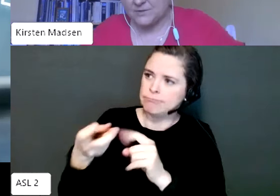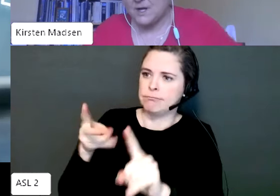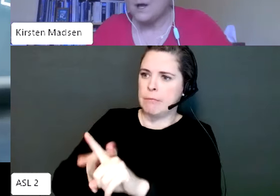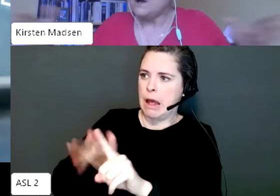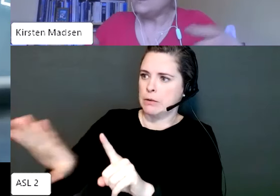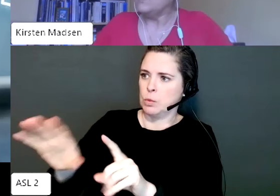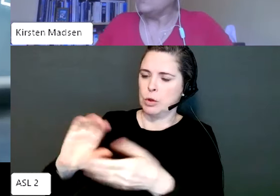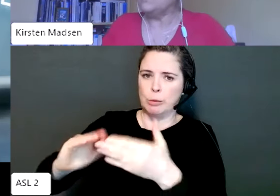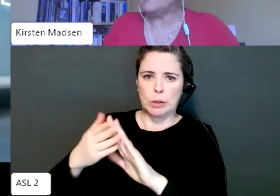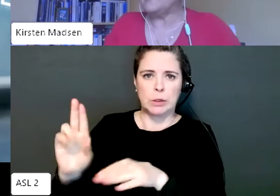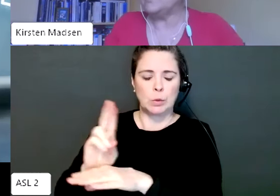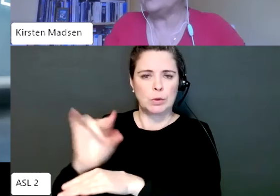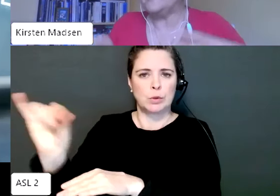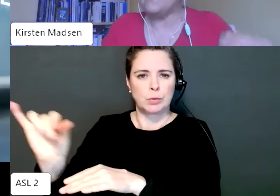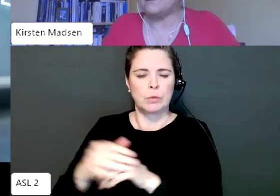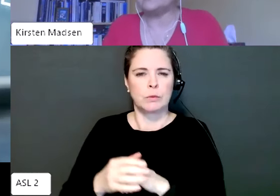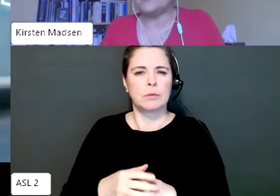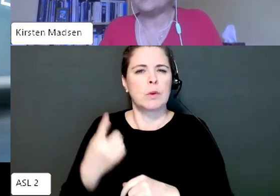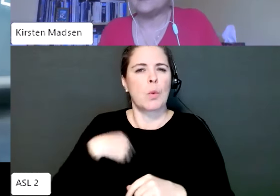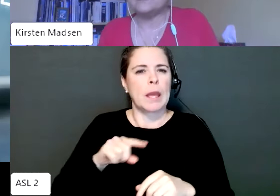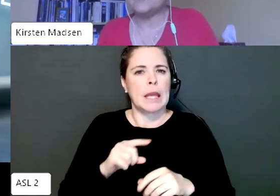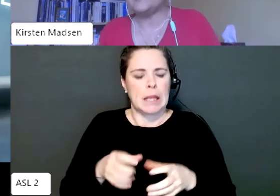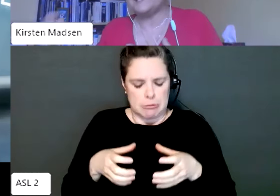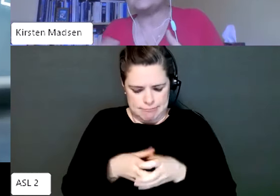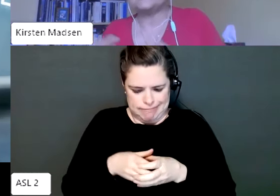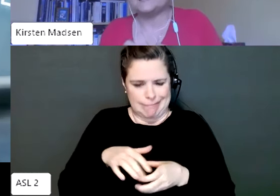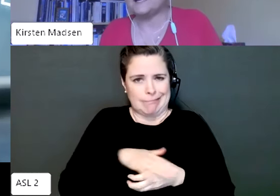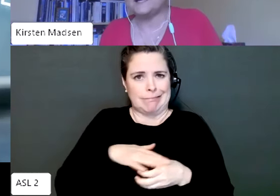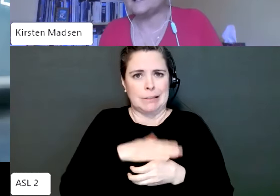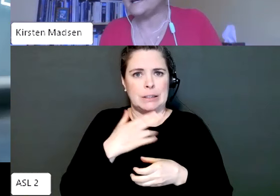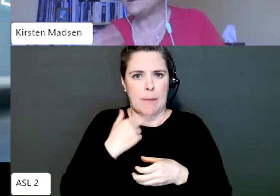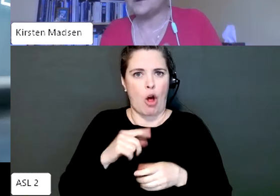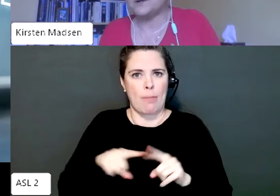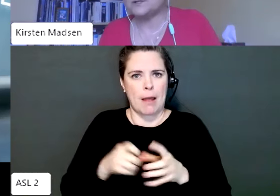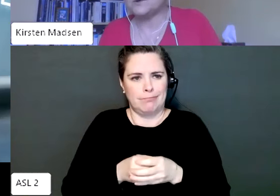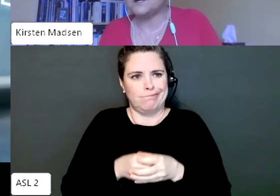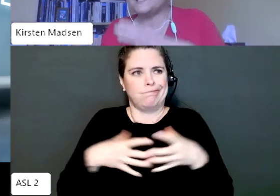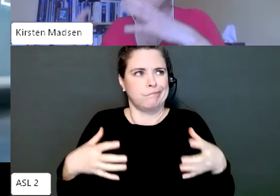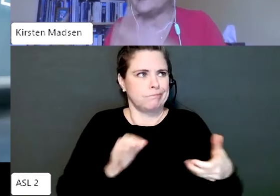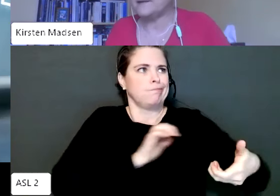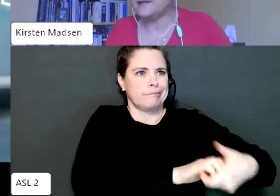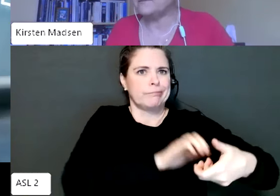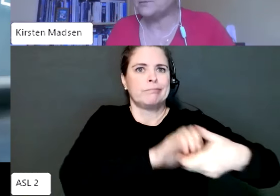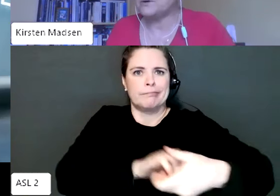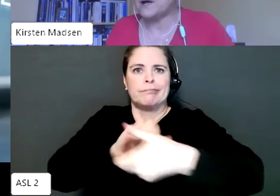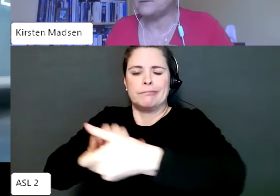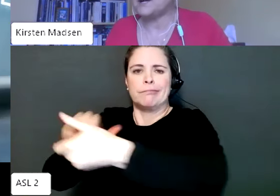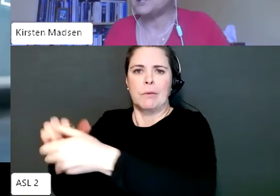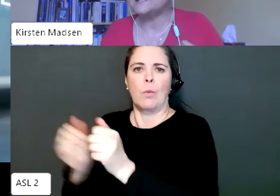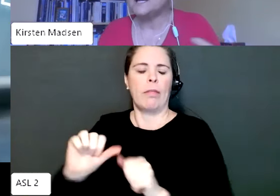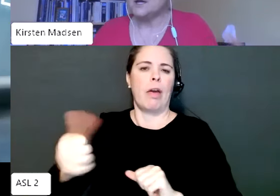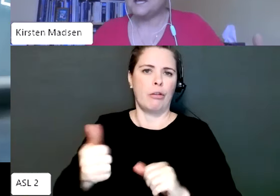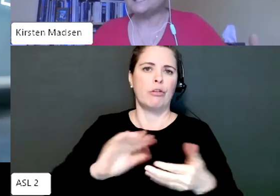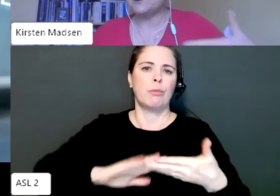out. Who we are quite close with is, as I had said, with regard to Roxanne and the GIFT